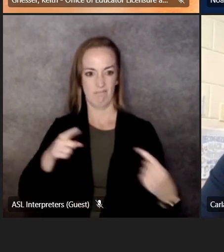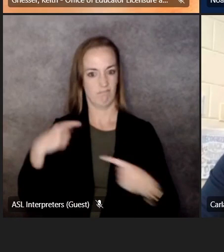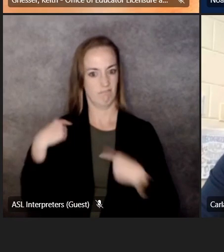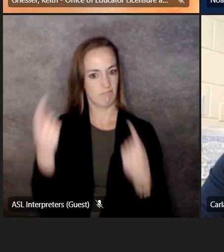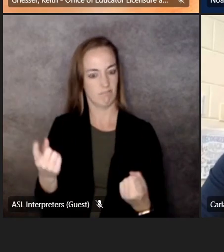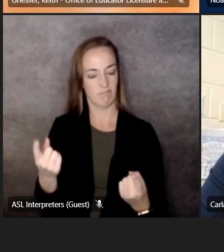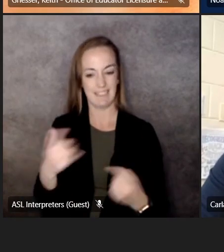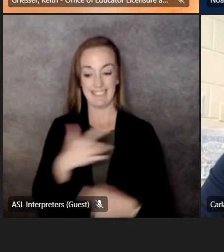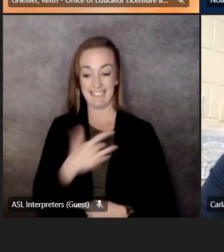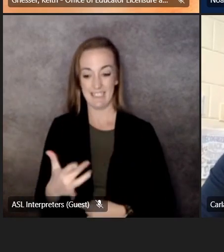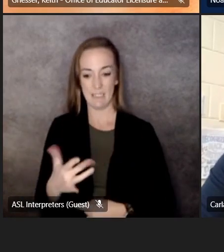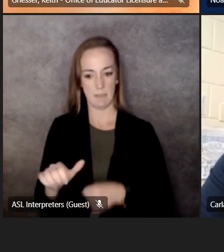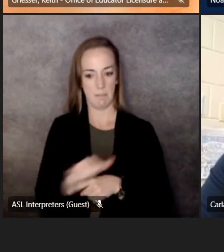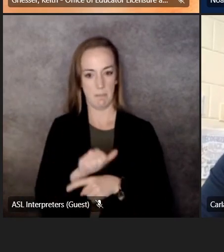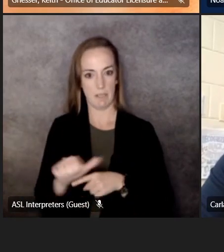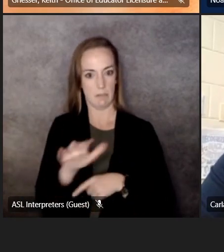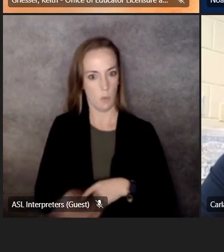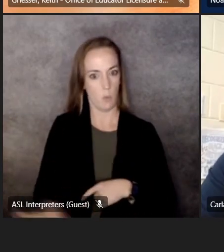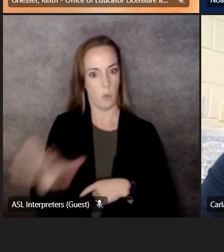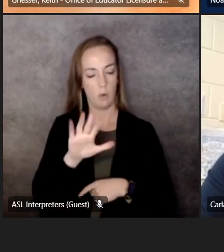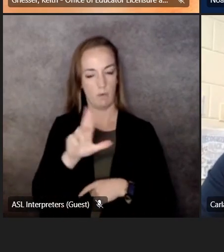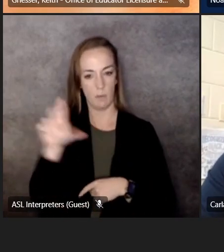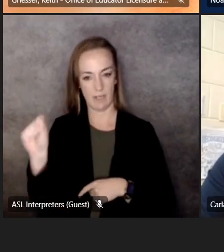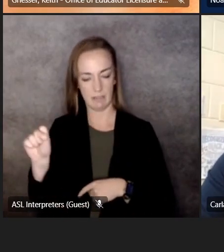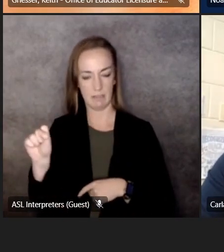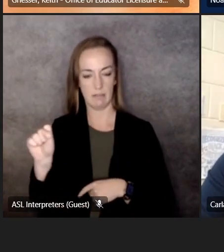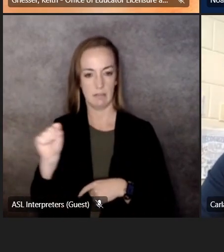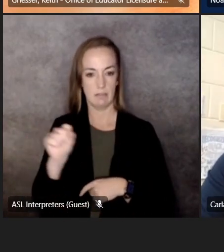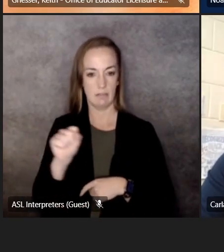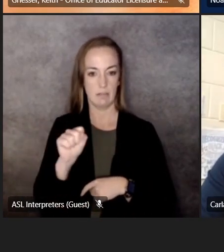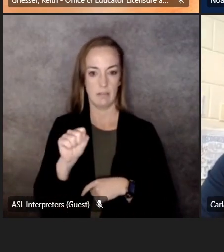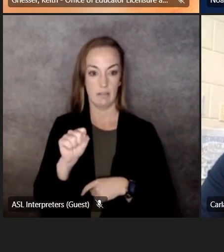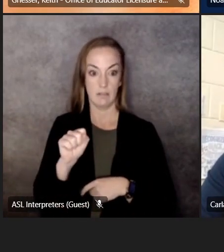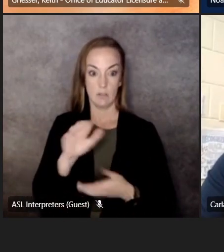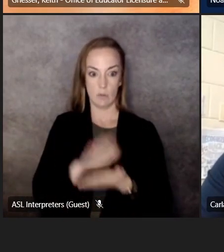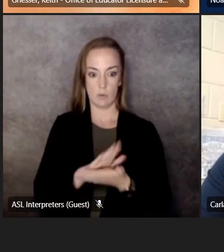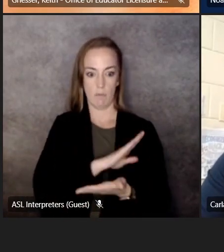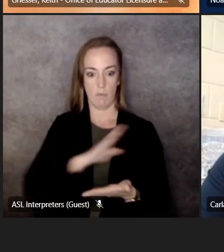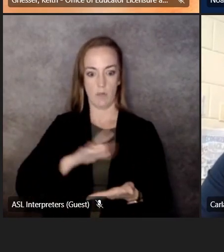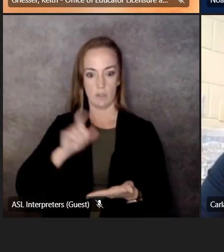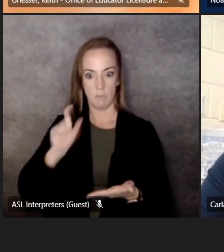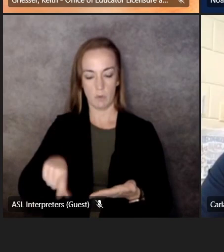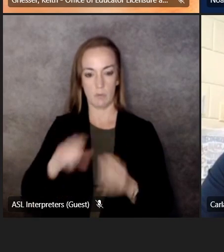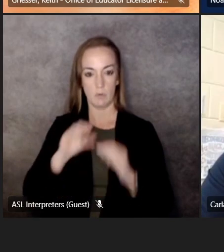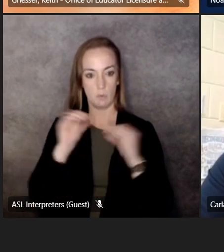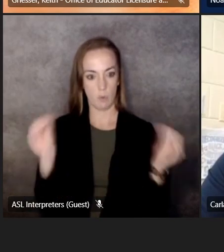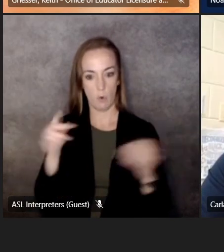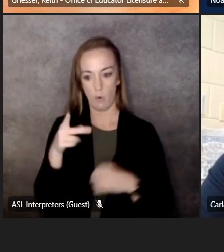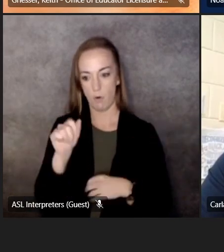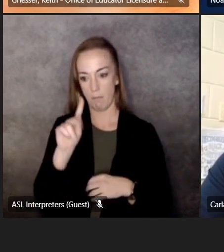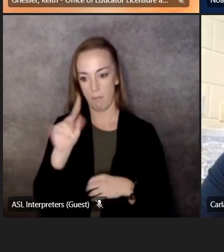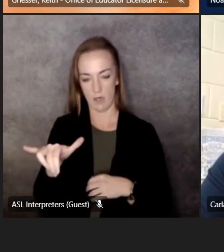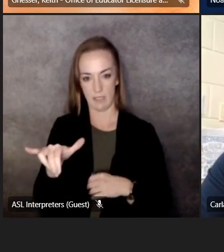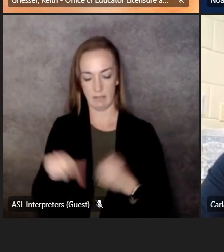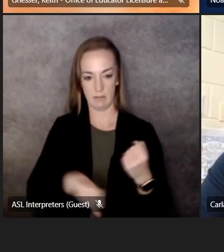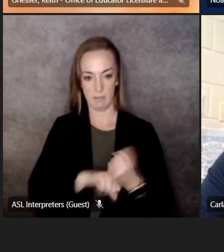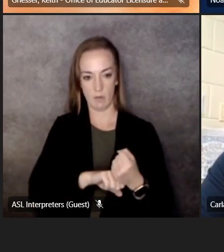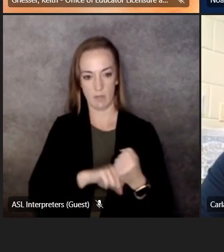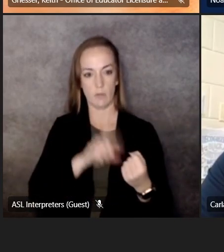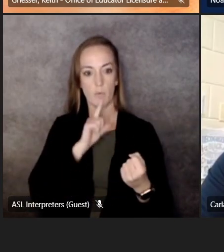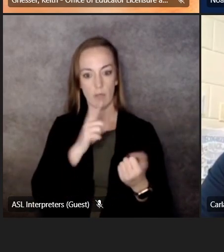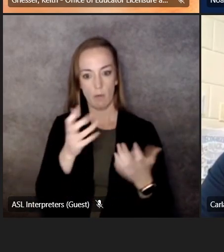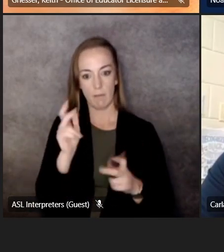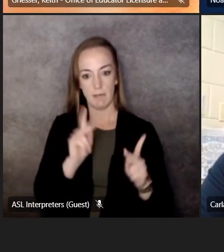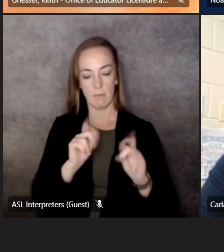whole country of the United States, is to have school board elections be nonpartisan, with the thinking that you really want people from all